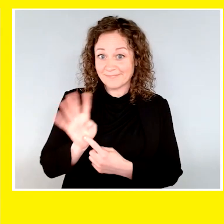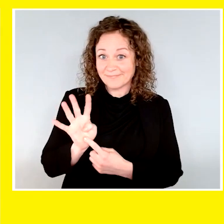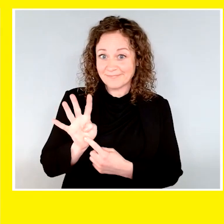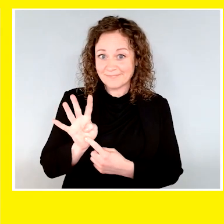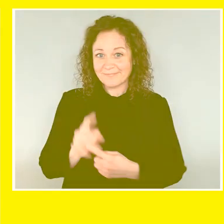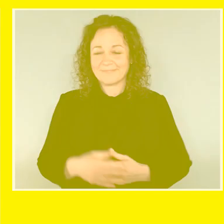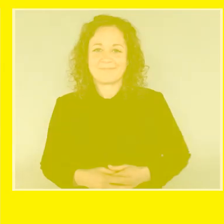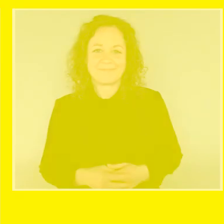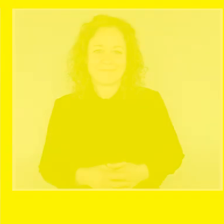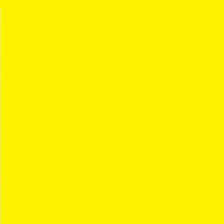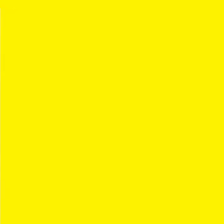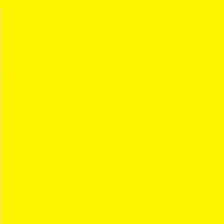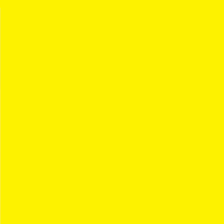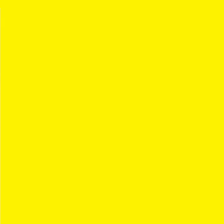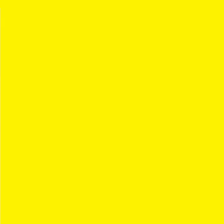Four minutes.